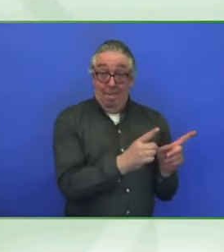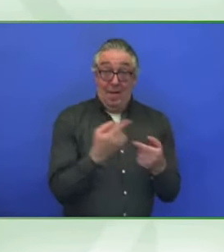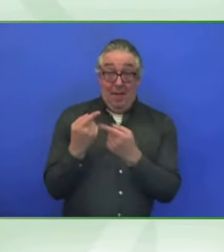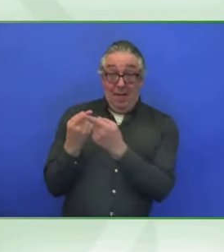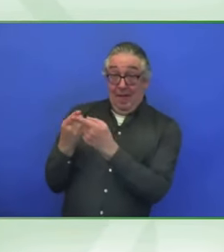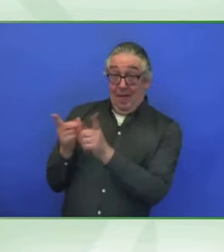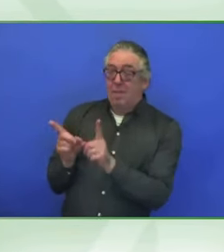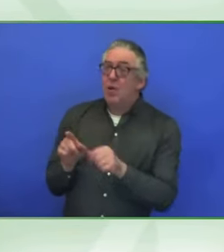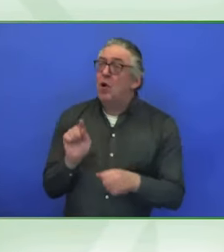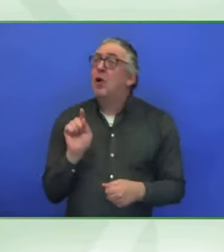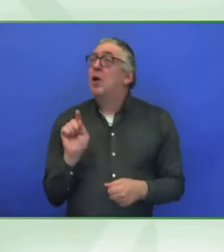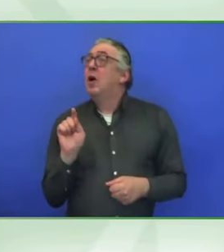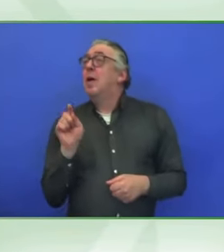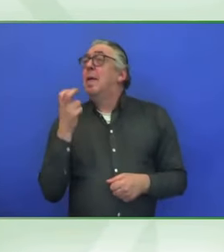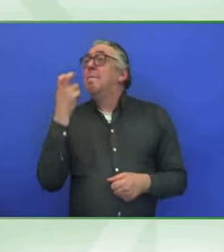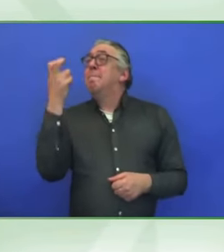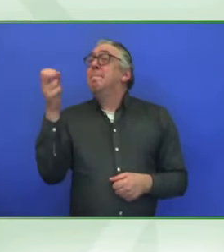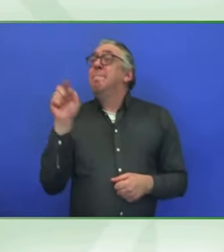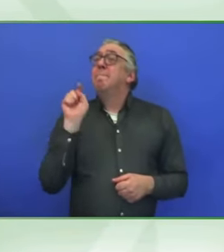back. yep.